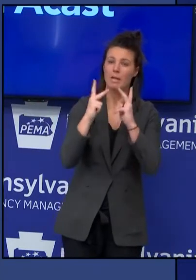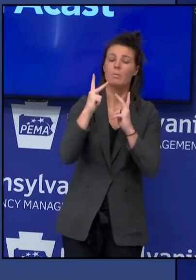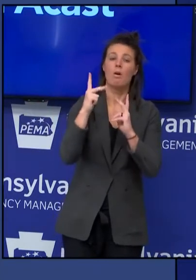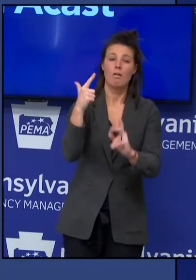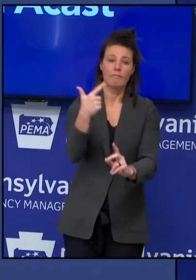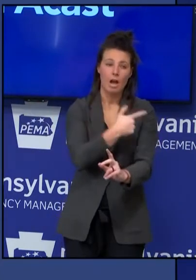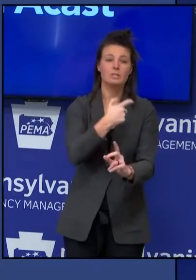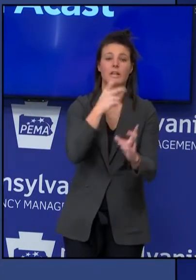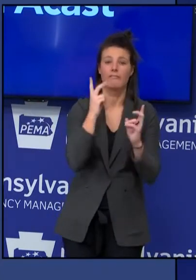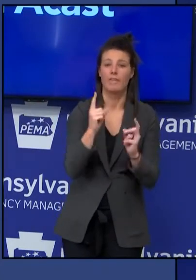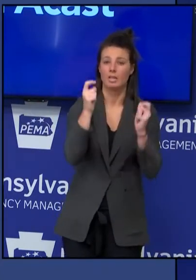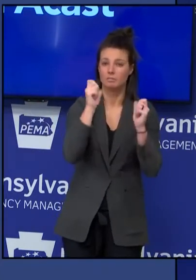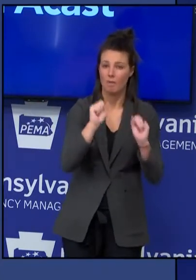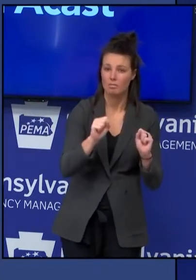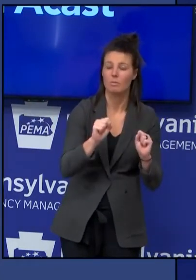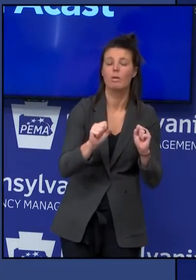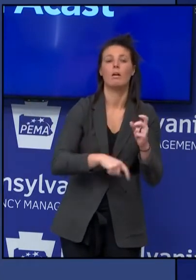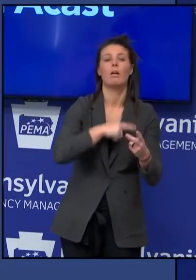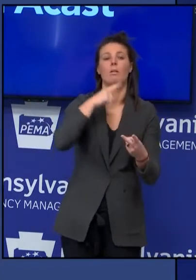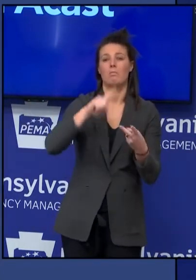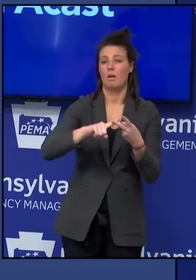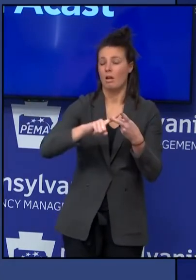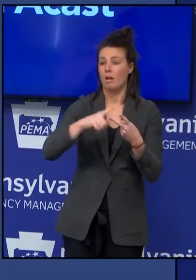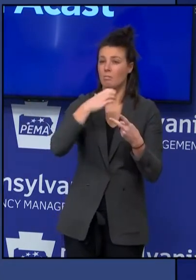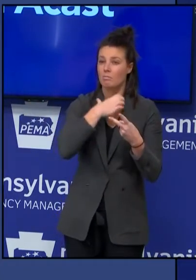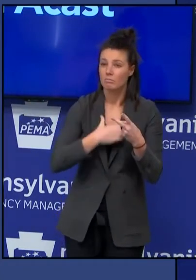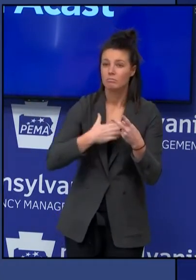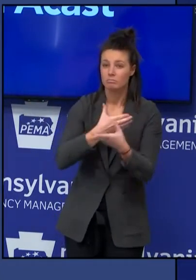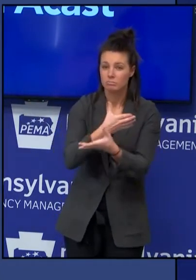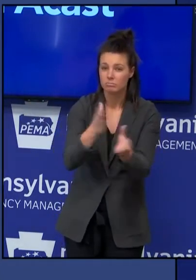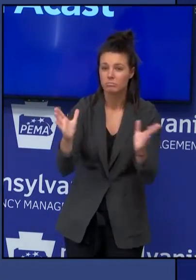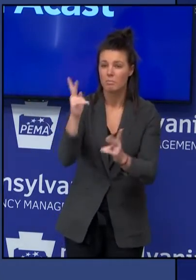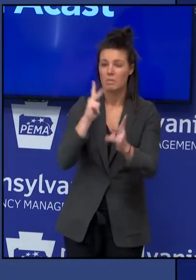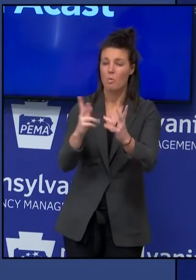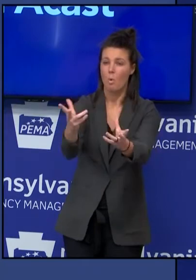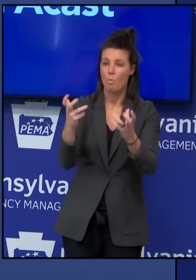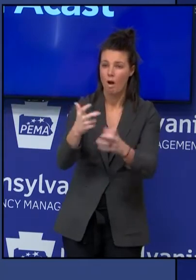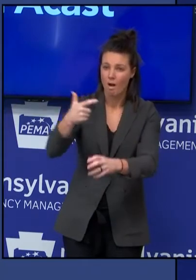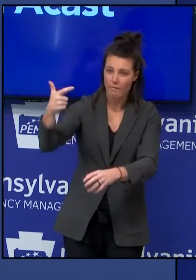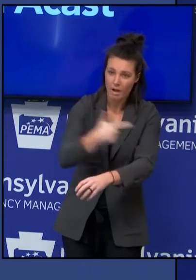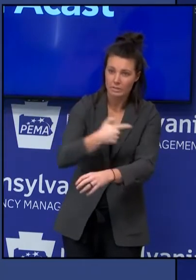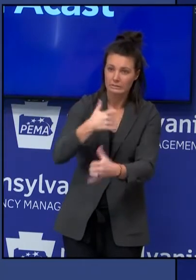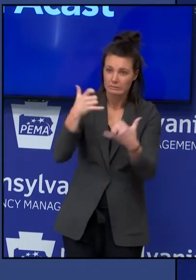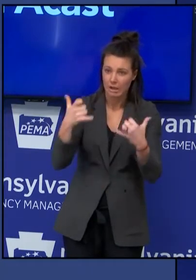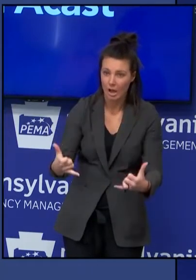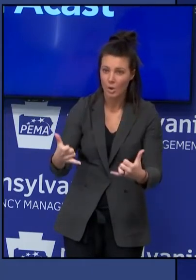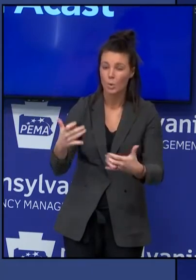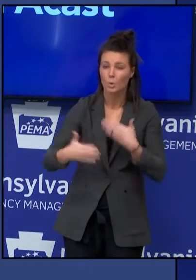residents, incredible pent-up desire by the public to get this vaccine,